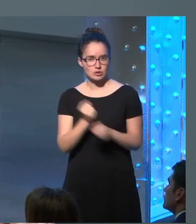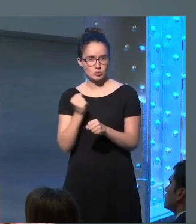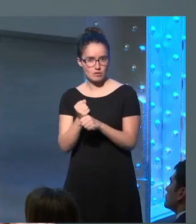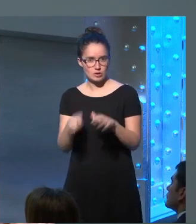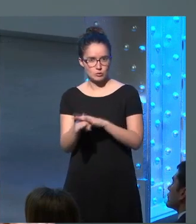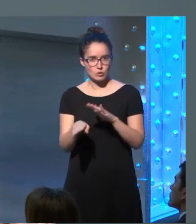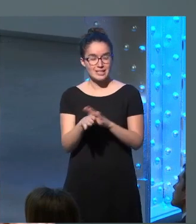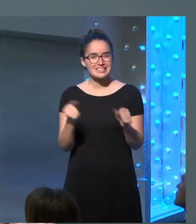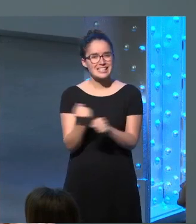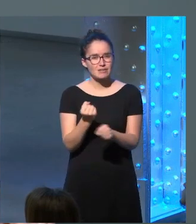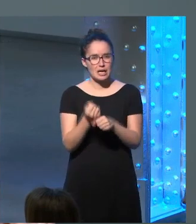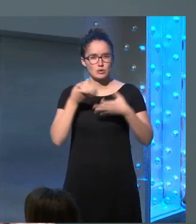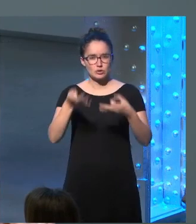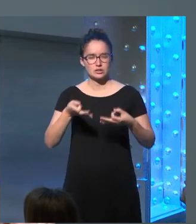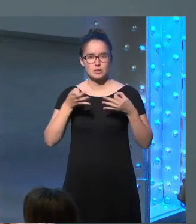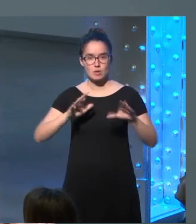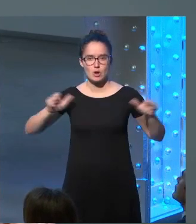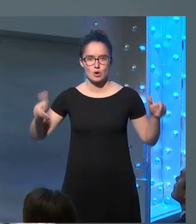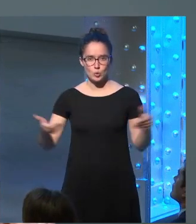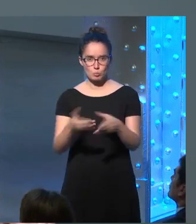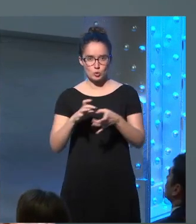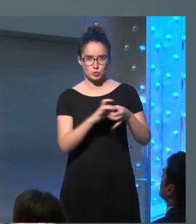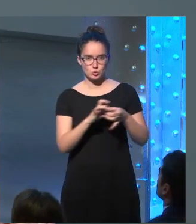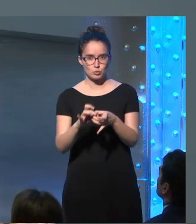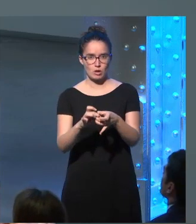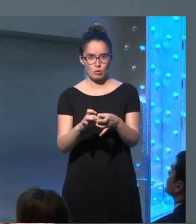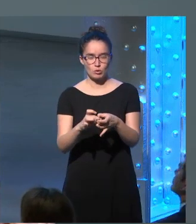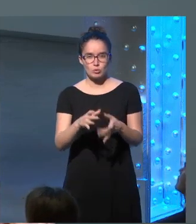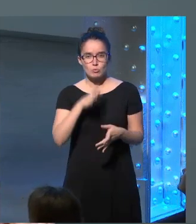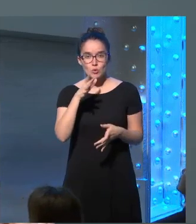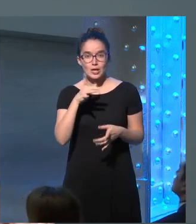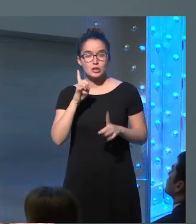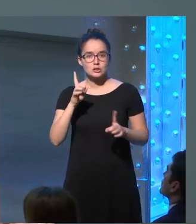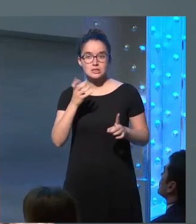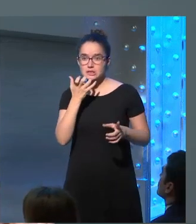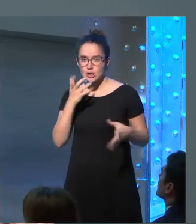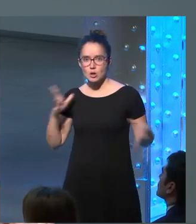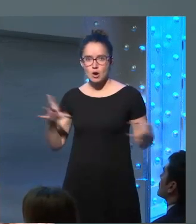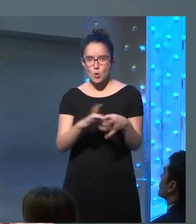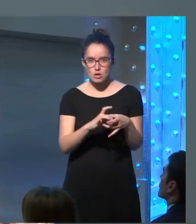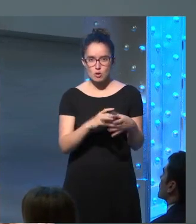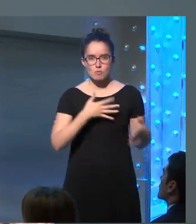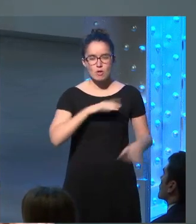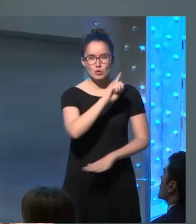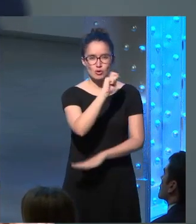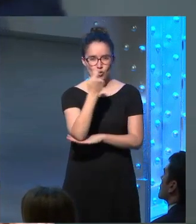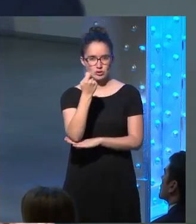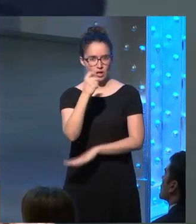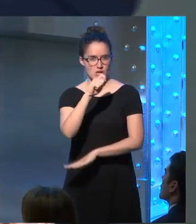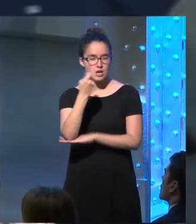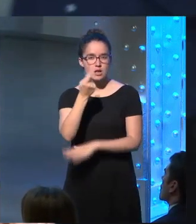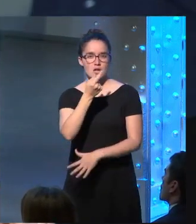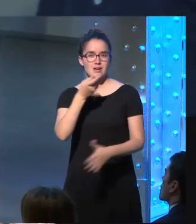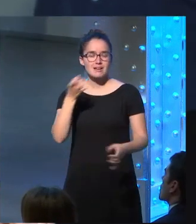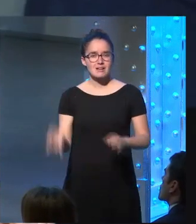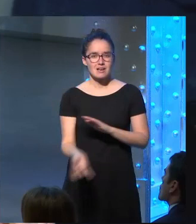look like, and that's the line that we are working along. We are always working together, because only together will we be able